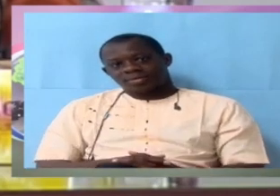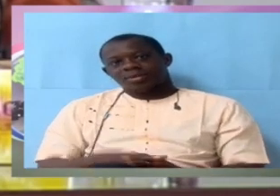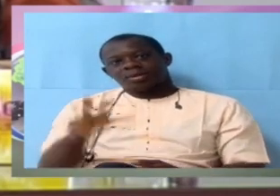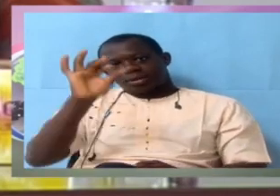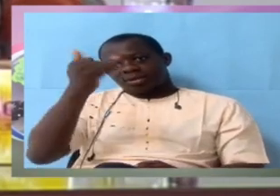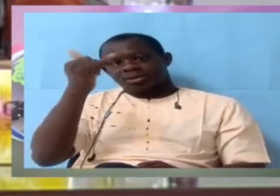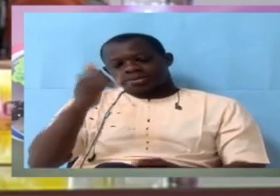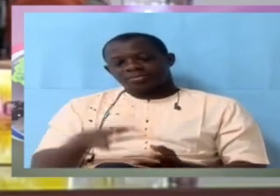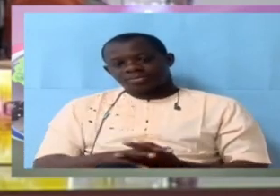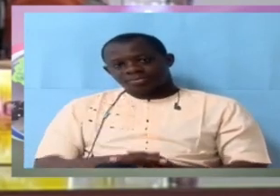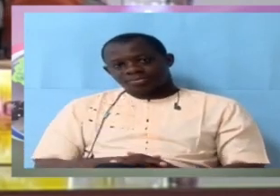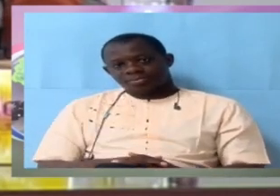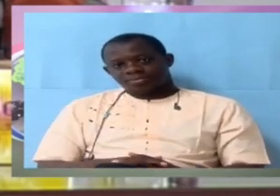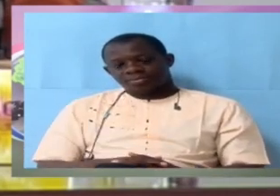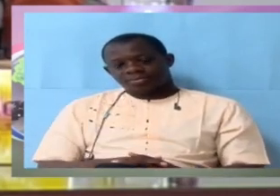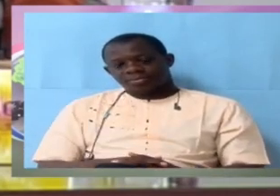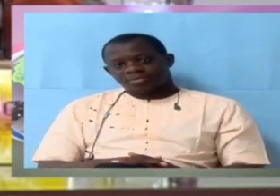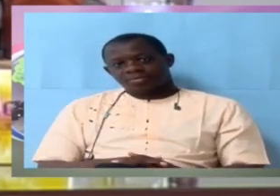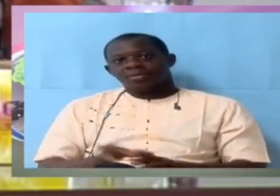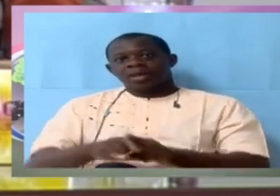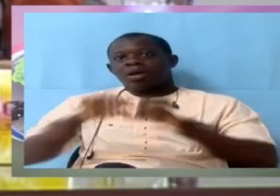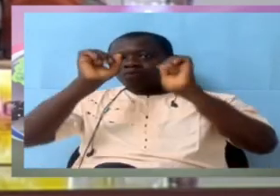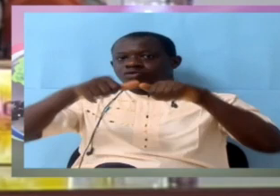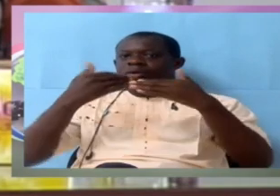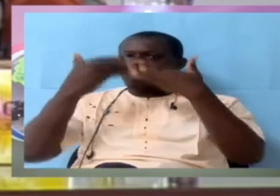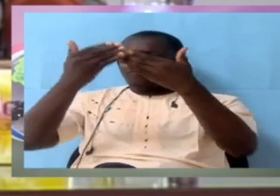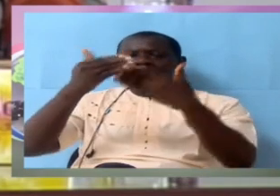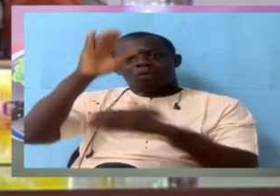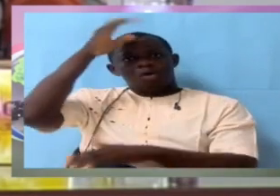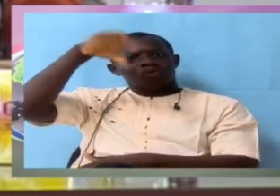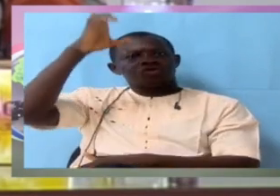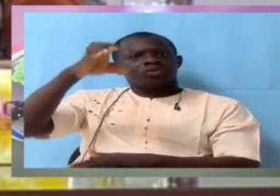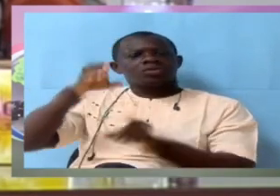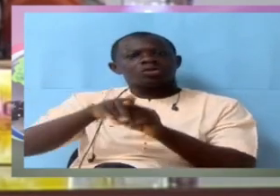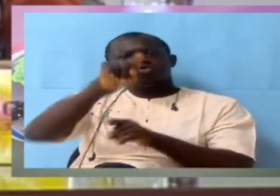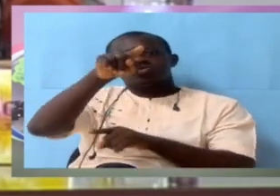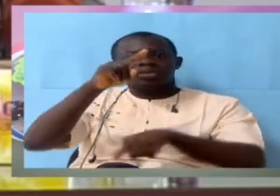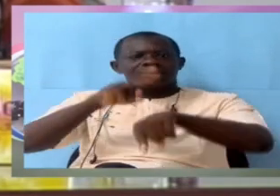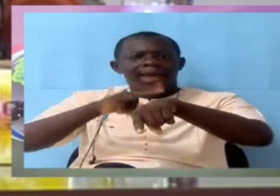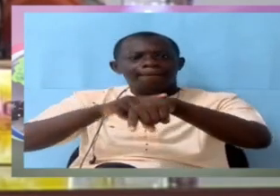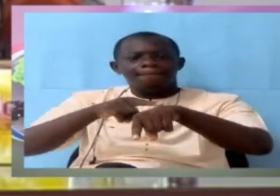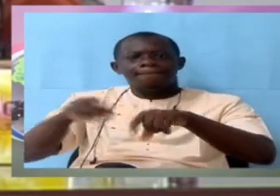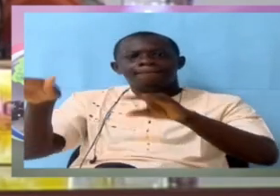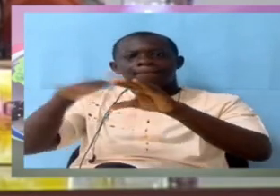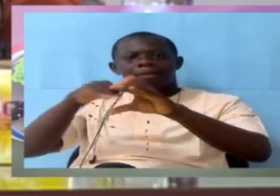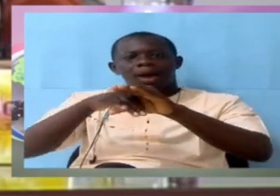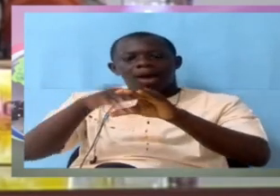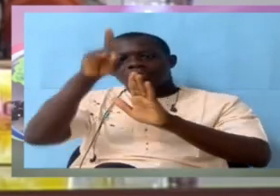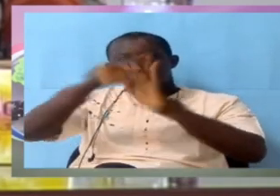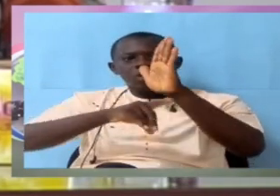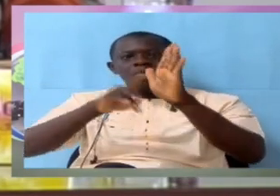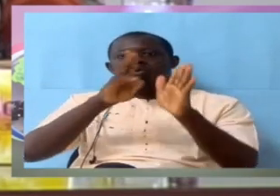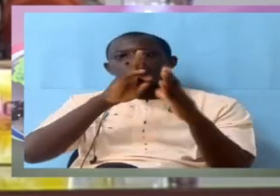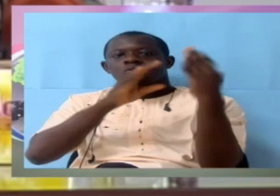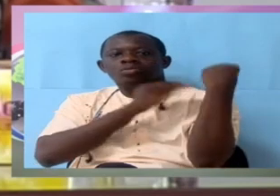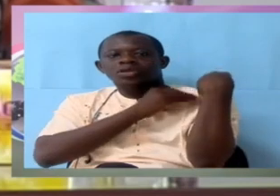Yes. Can you tell this commission, at the time that you joined the program, who was in charge